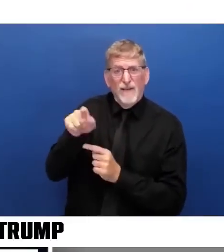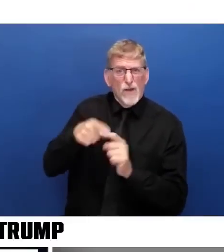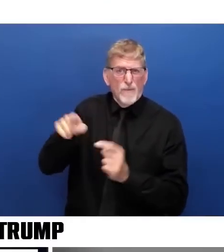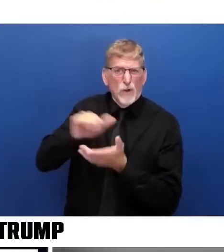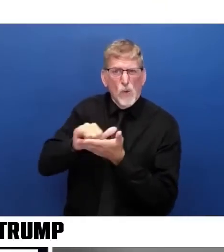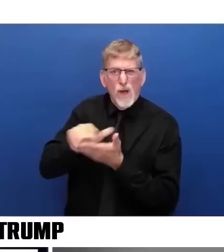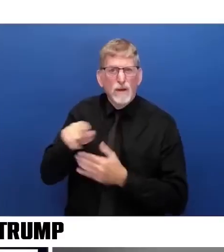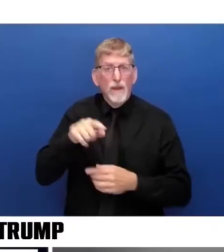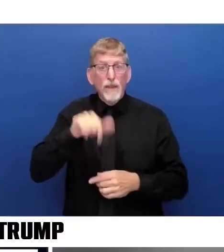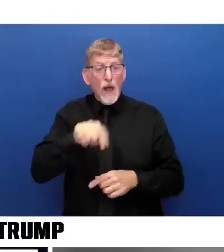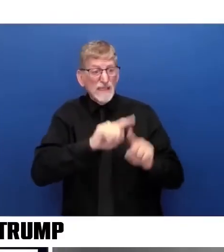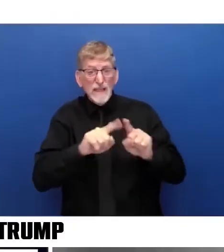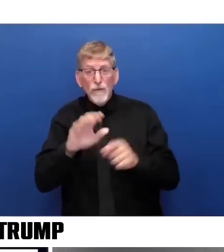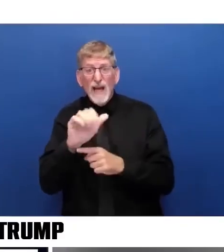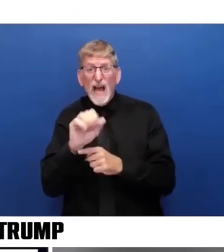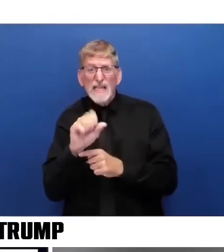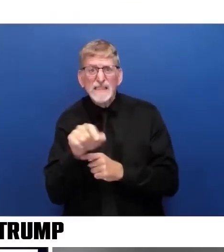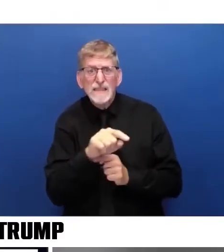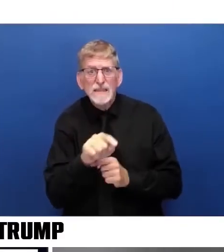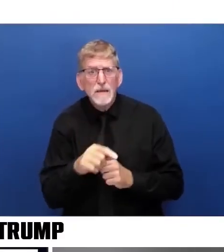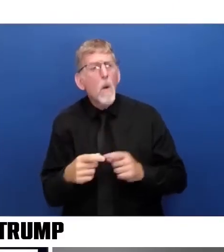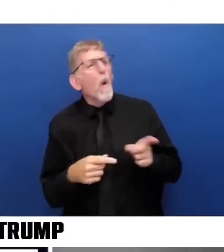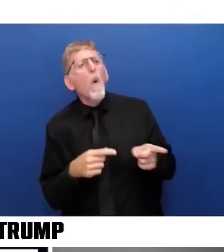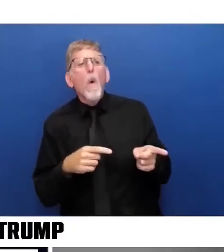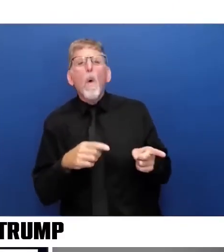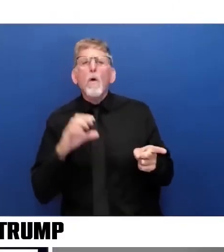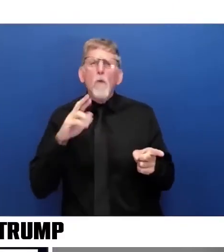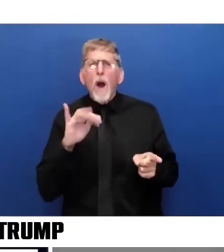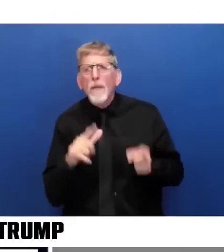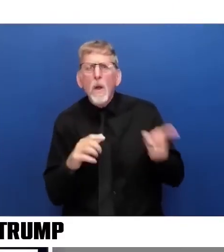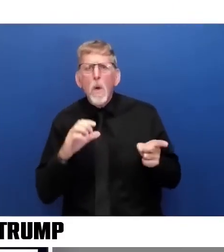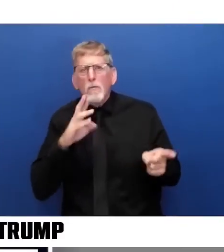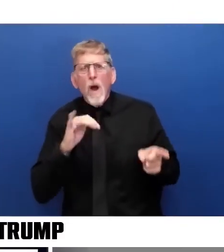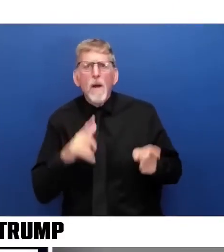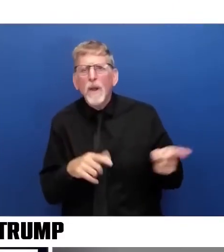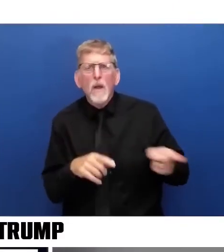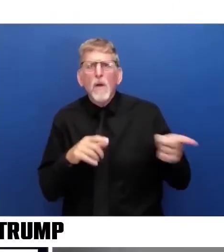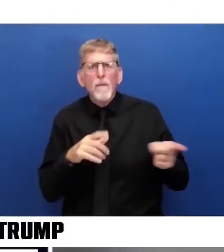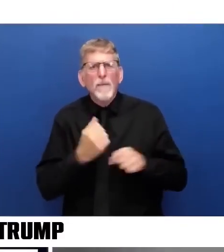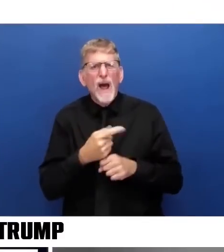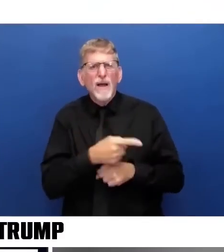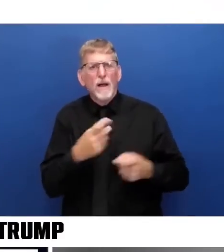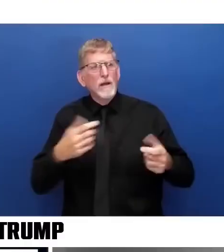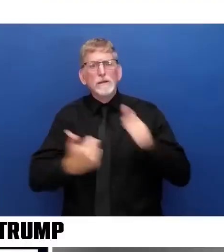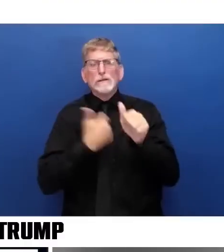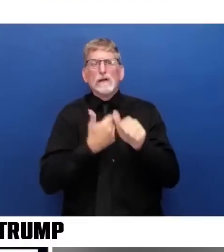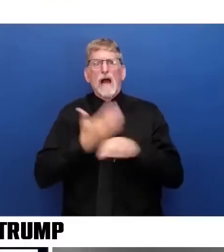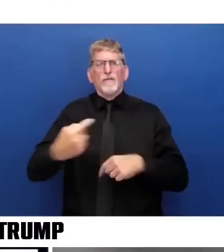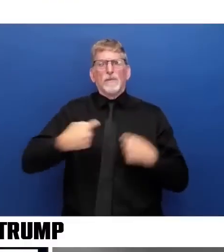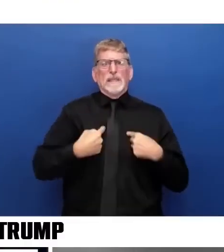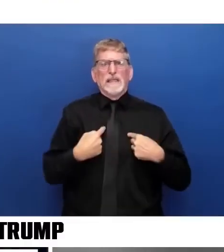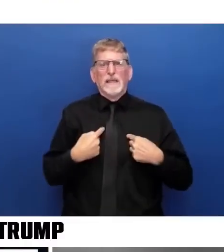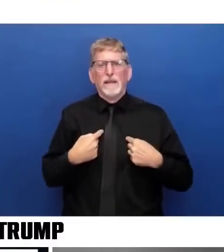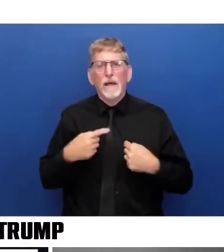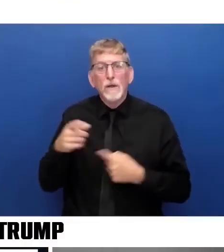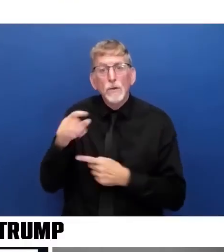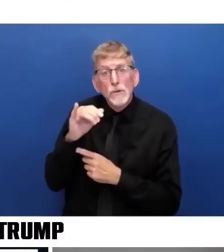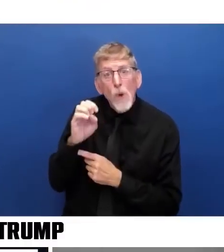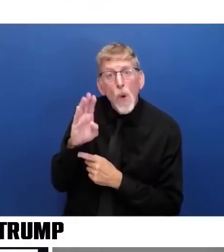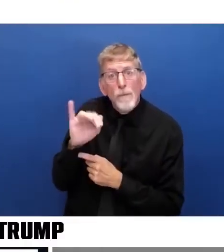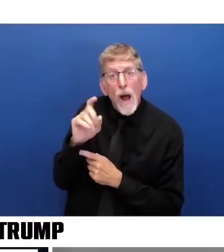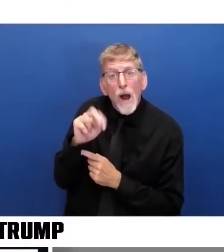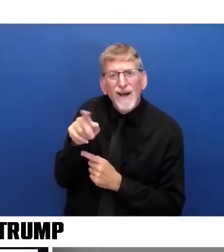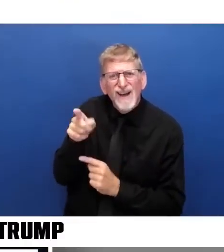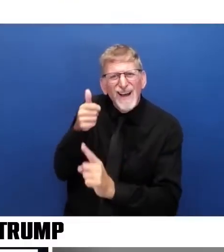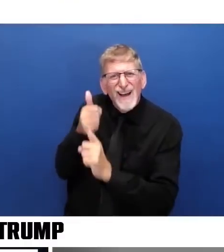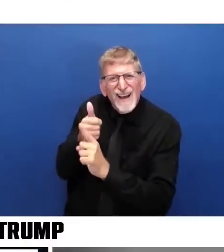criminal. They're the ones that made them go after me. By the way, Joe Biden was found essentially guilty on the documents case. And